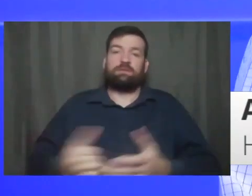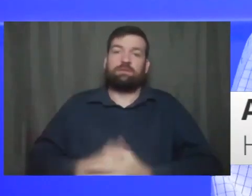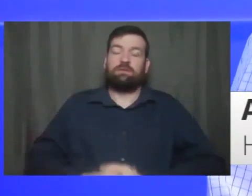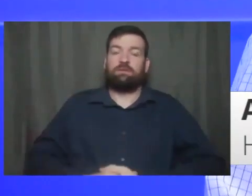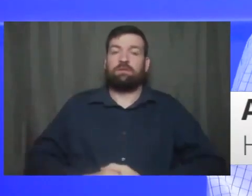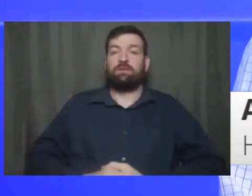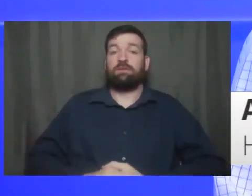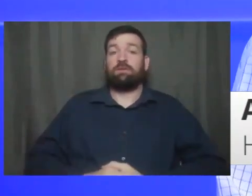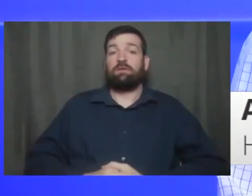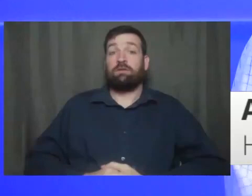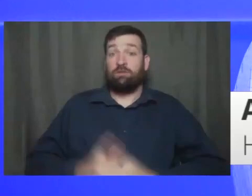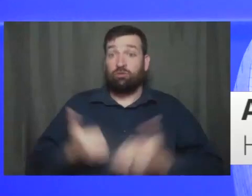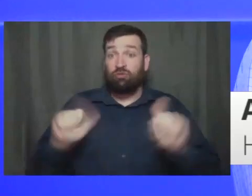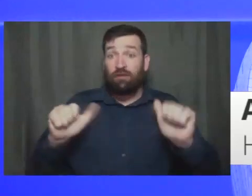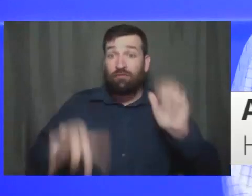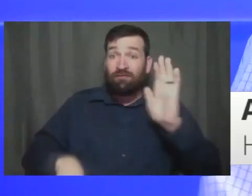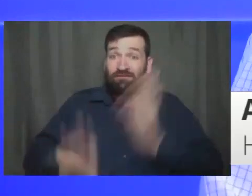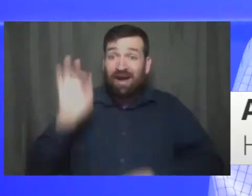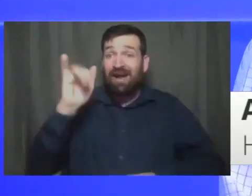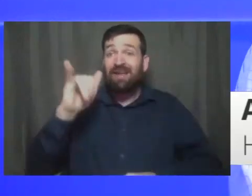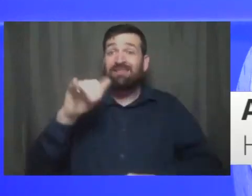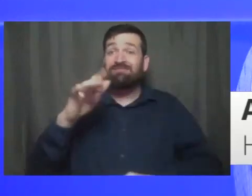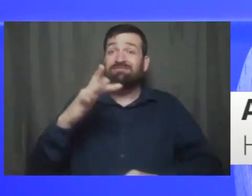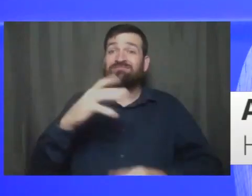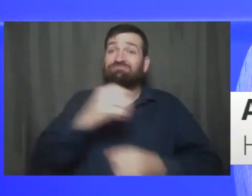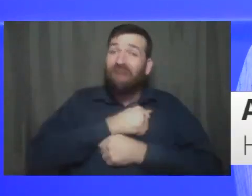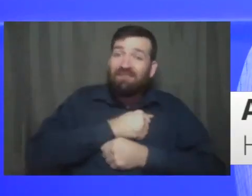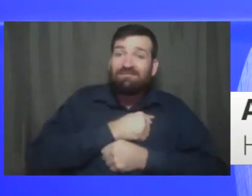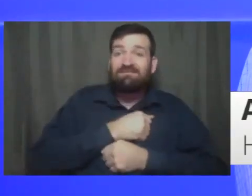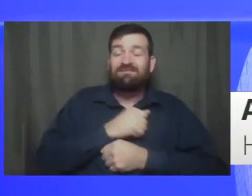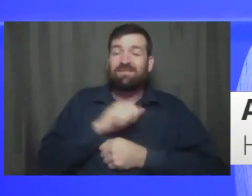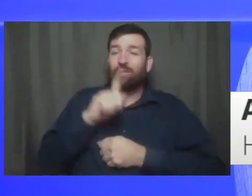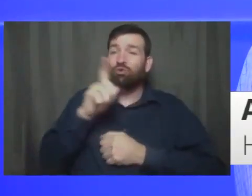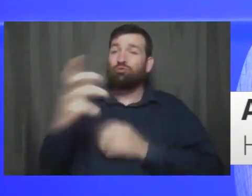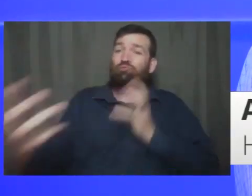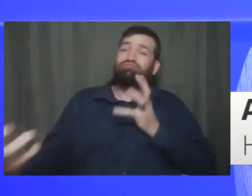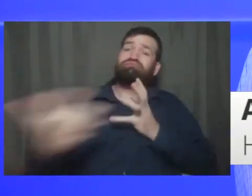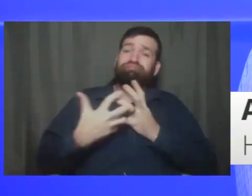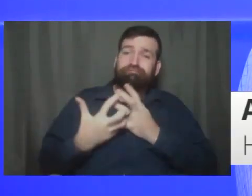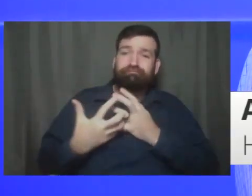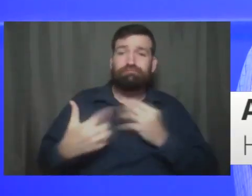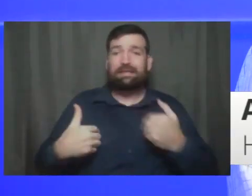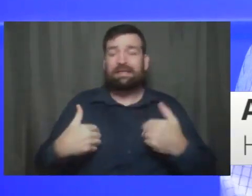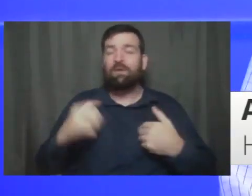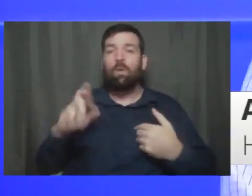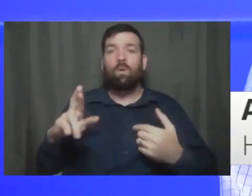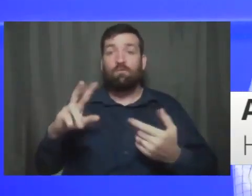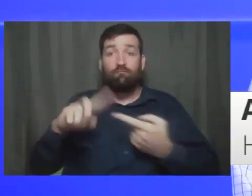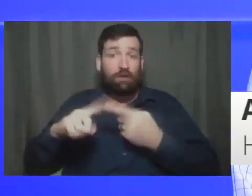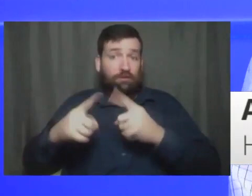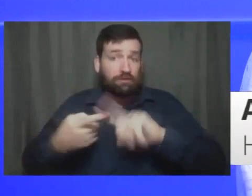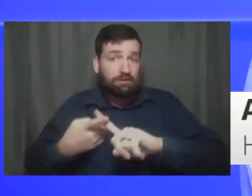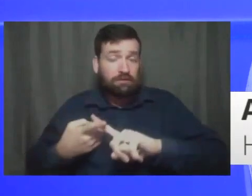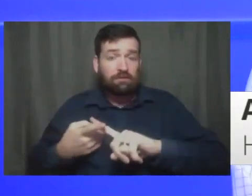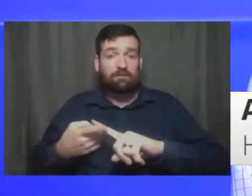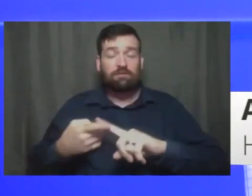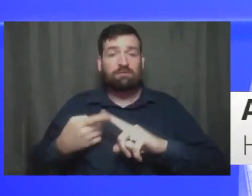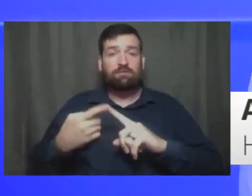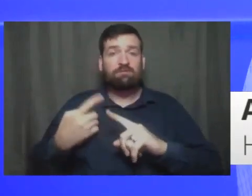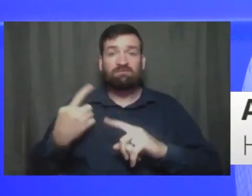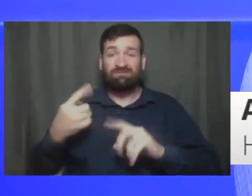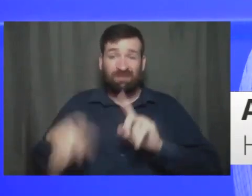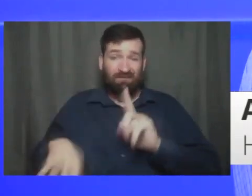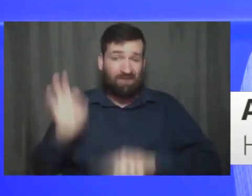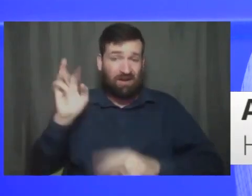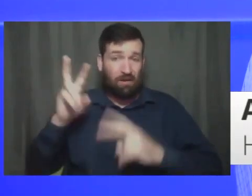trying to find love or find the person that really fulfills me, or if it's friendship, or if it's finding that partner. And I think